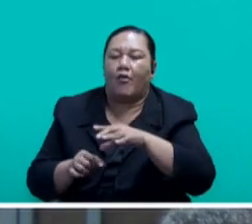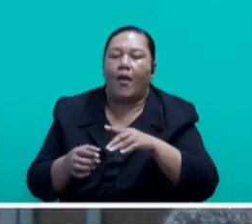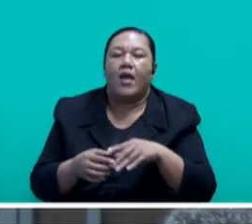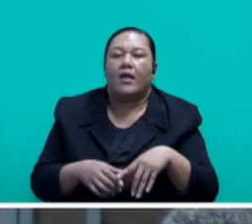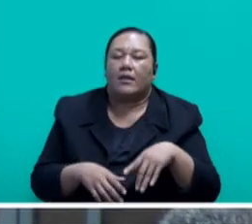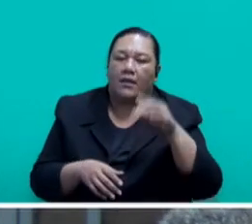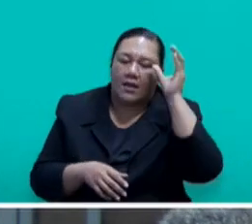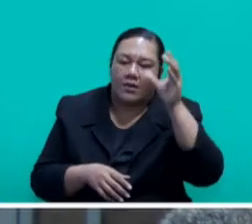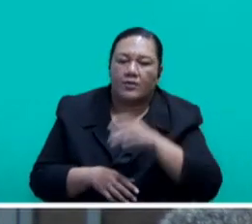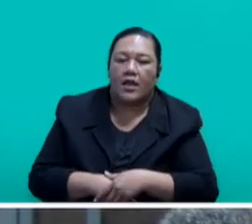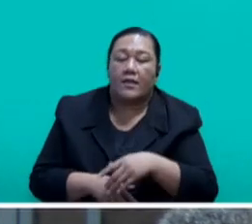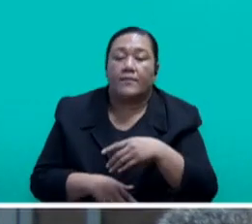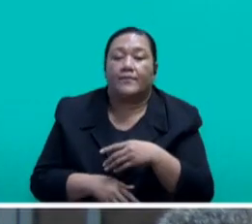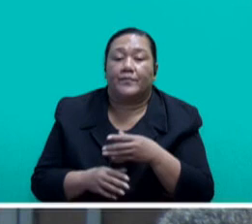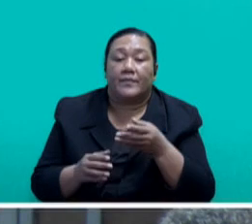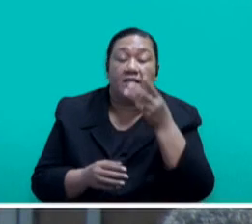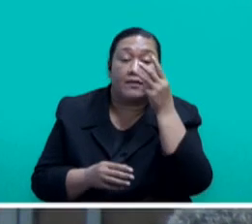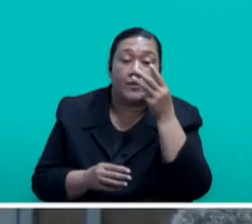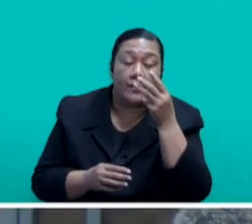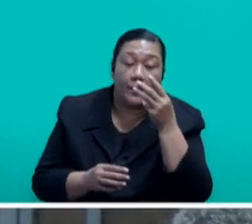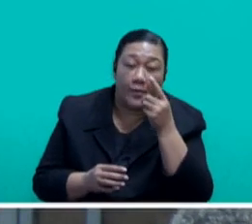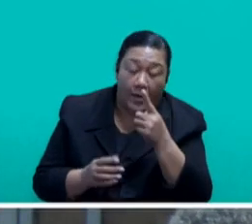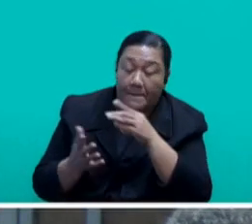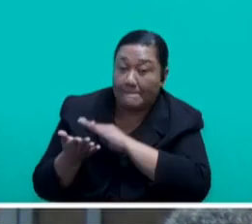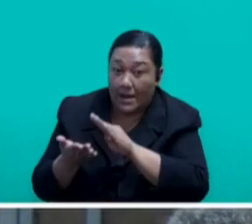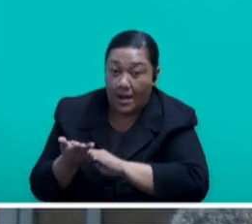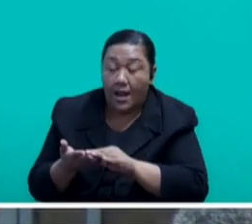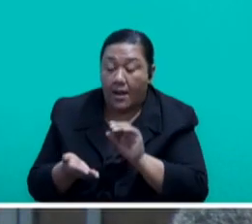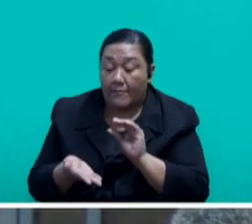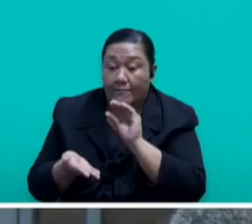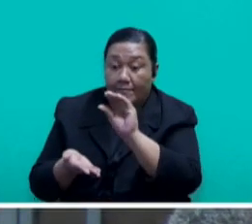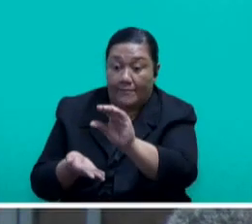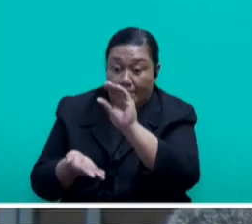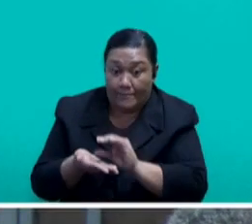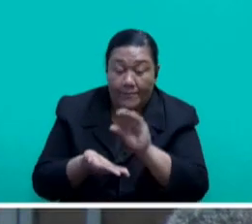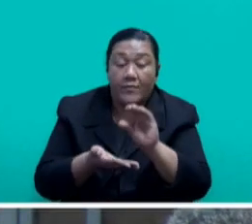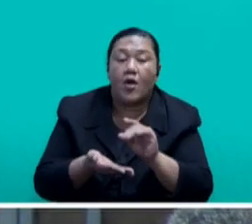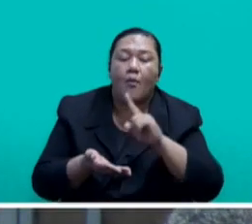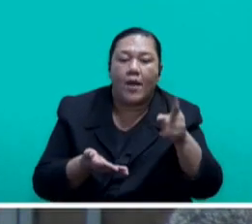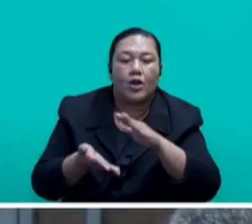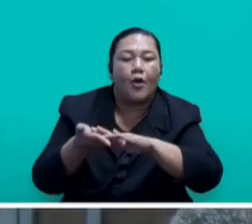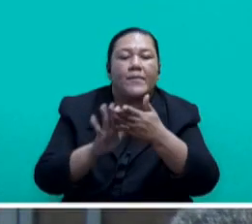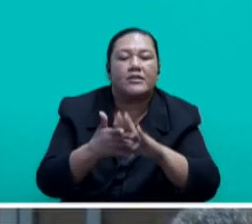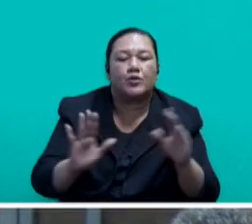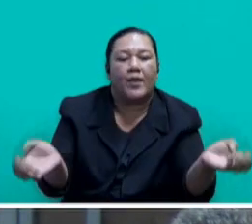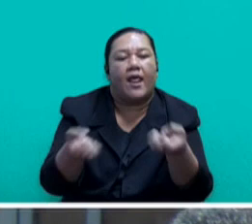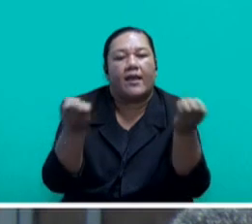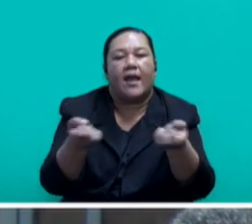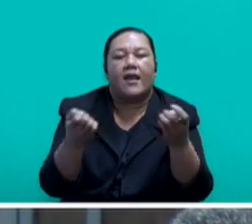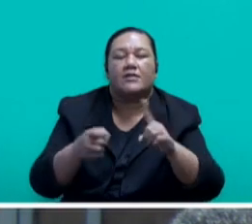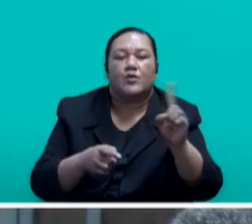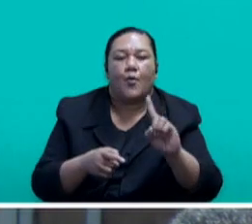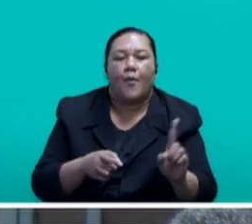through the $1 million allocation to the Ministry's self-help program, Communities will be encouraged to initiate